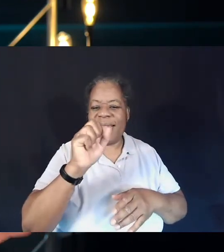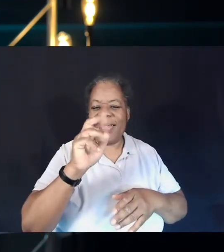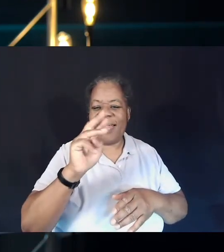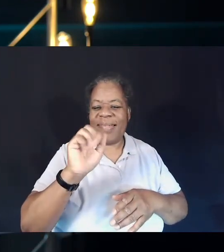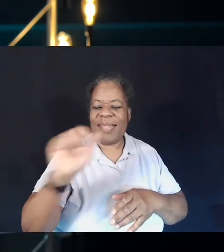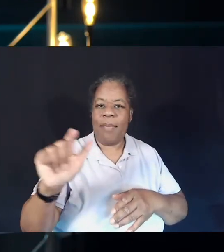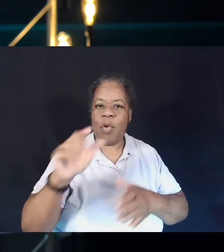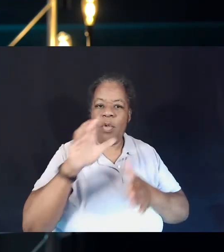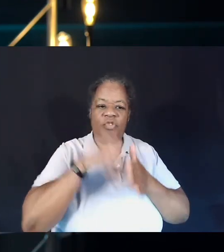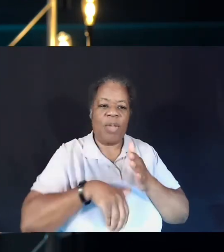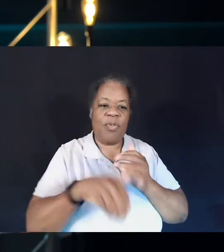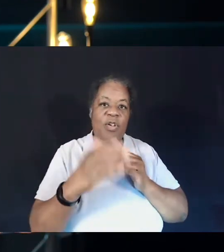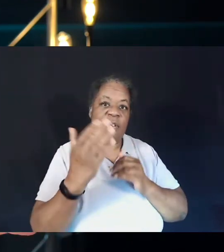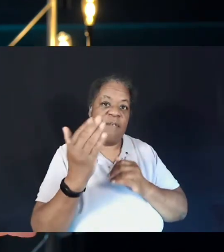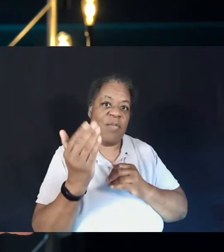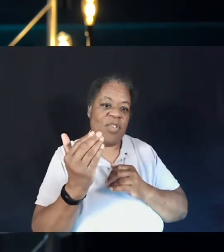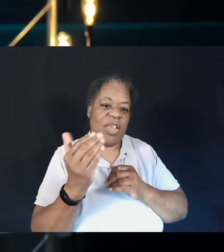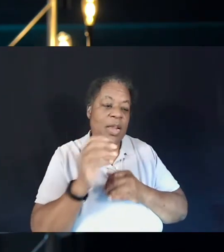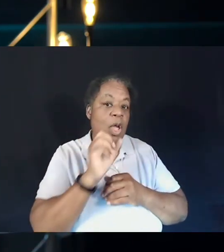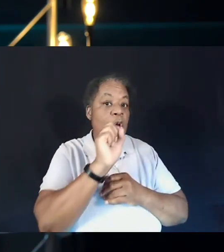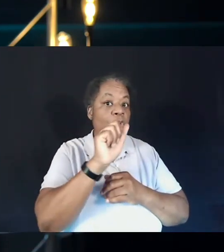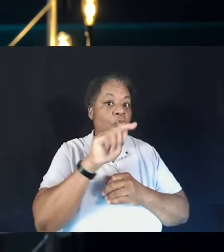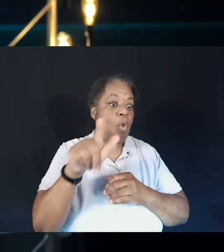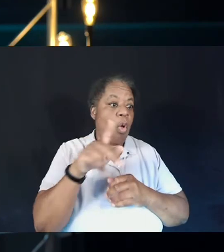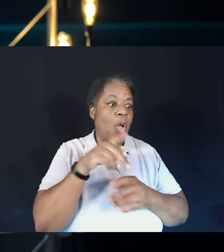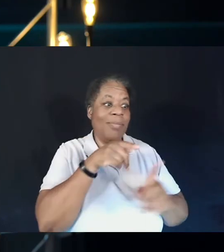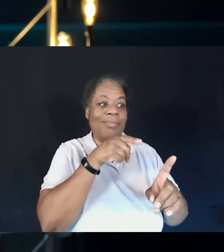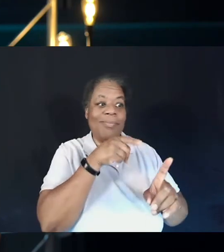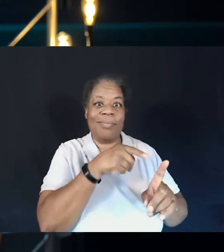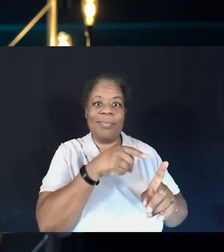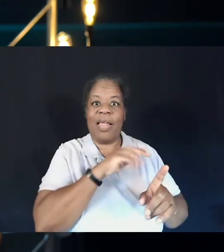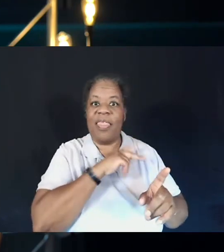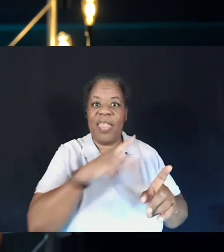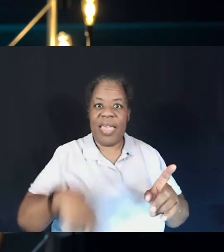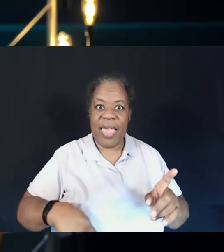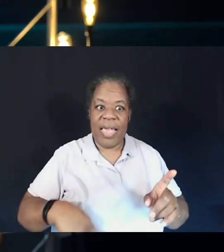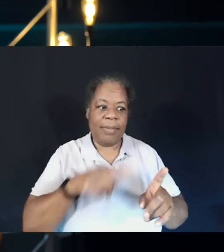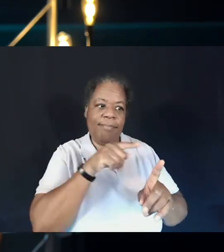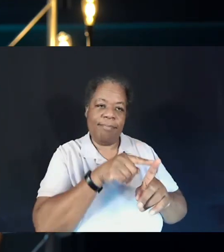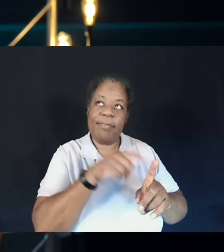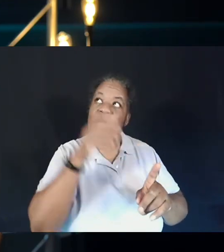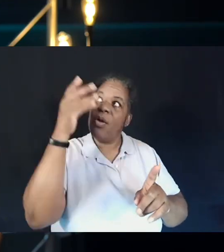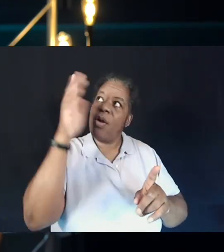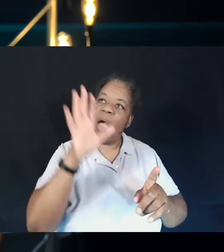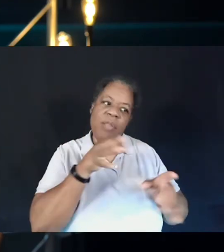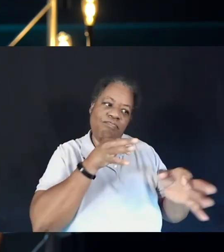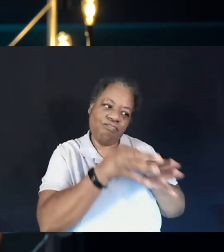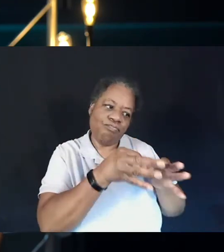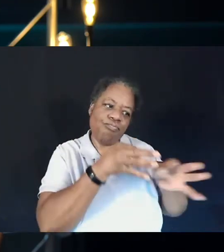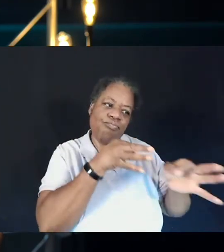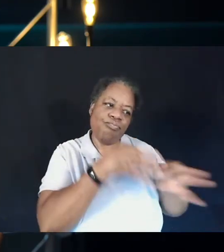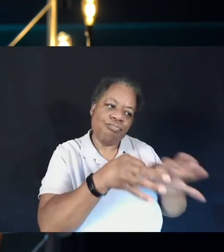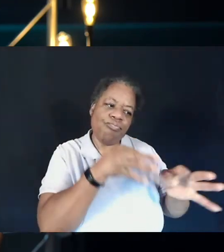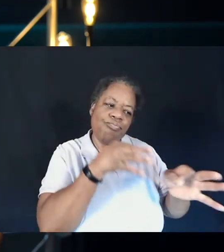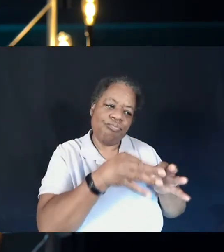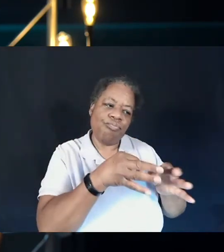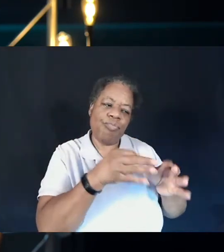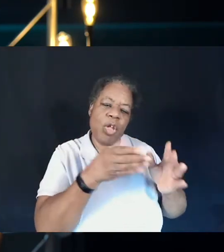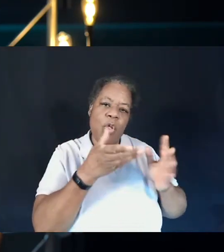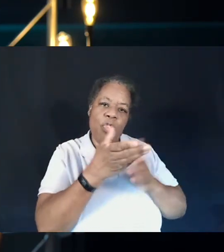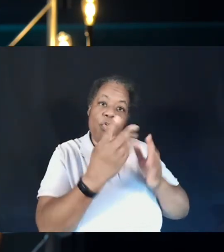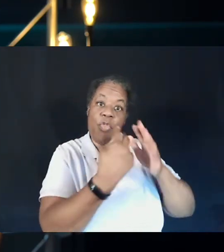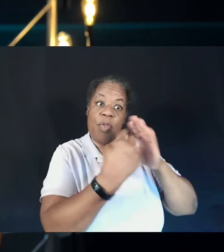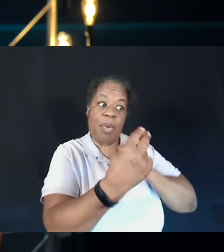Saul is the king at the time, like I mentioned, and he had been given clear instructions by God, by the prophet Samuel, on how to conduct